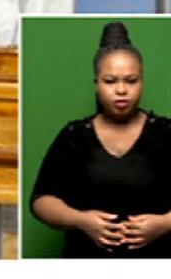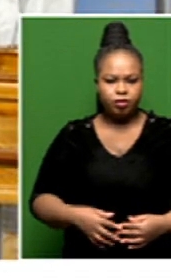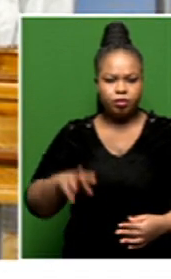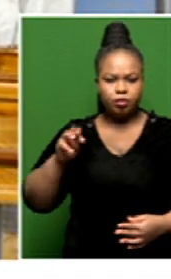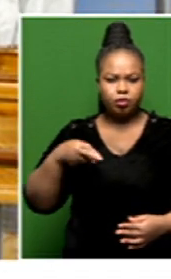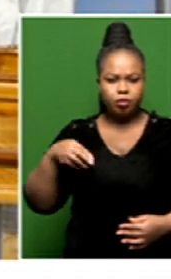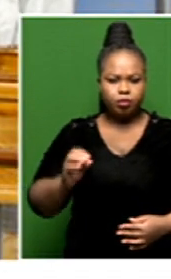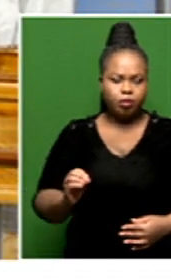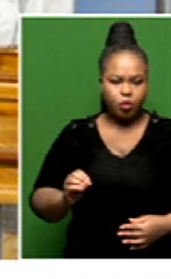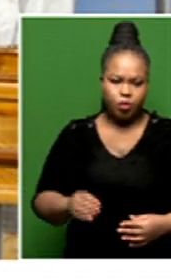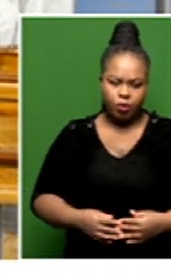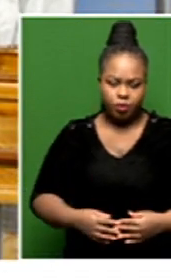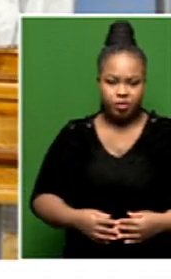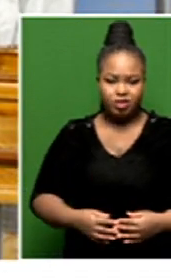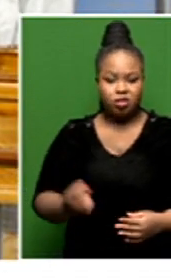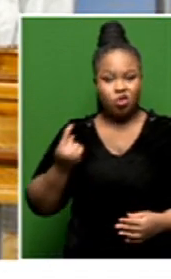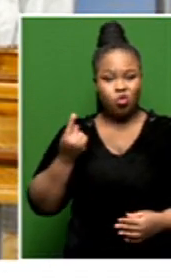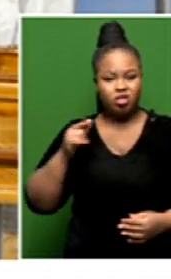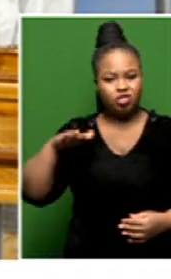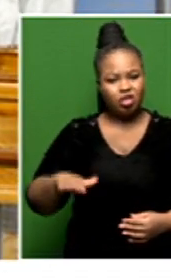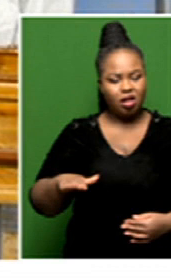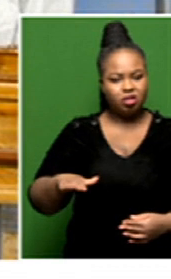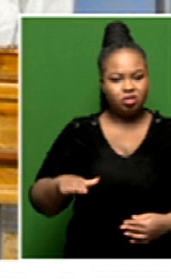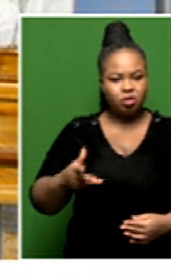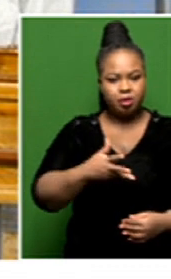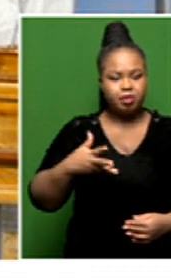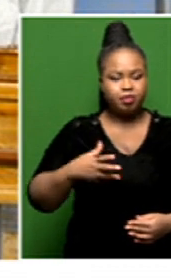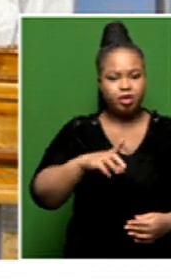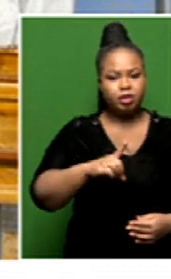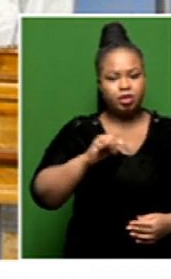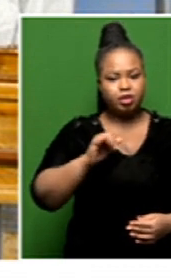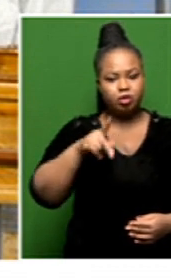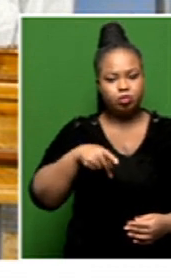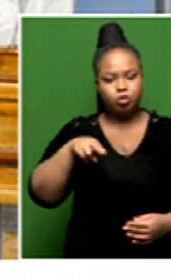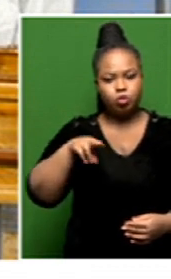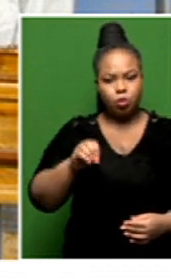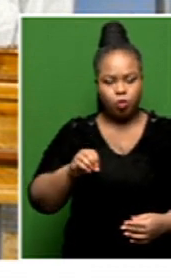Mpho is he's the only child of Mam Dipua.